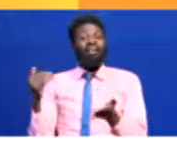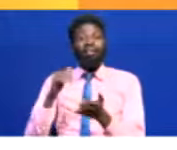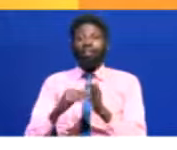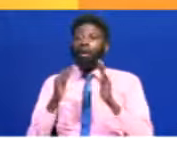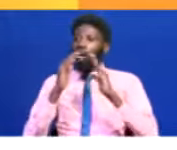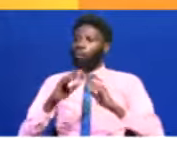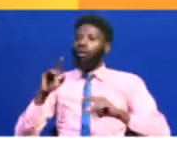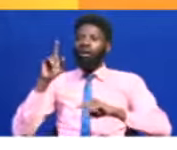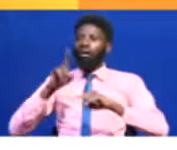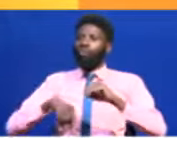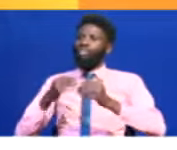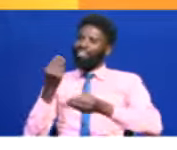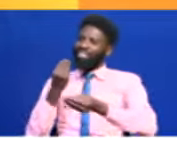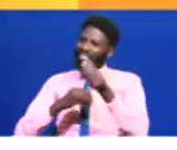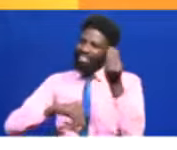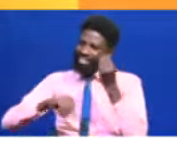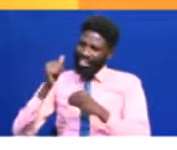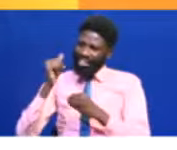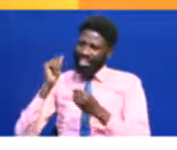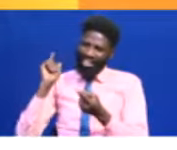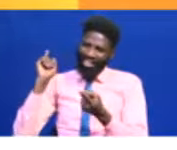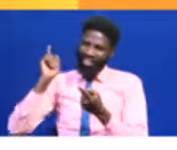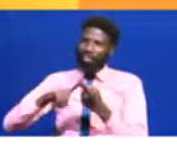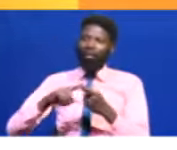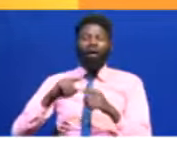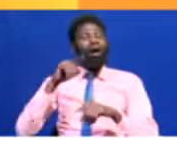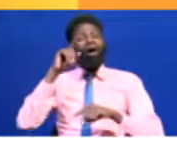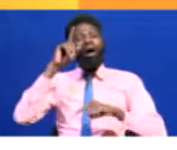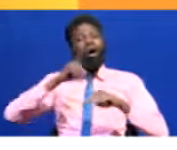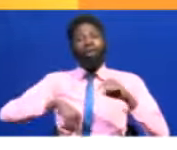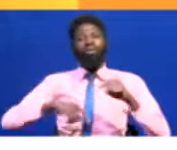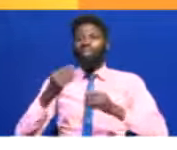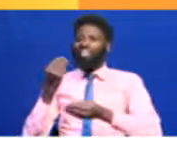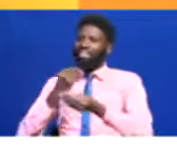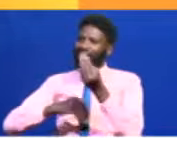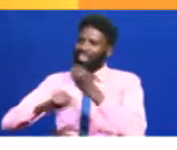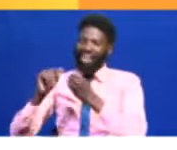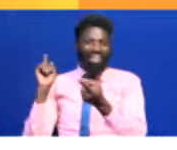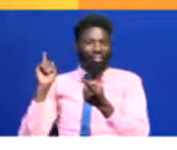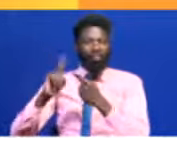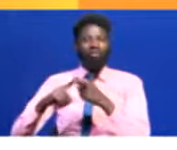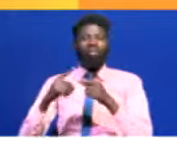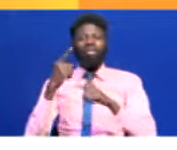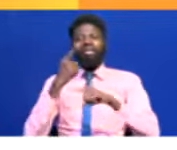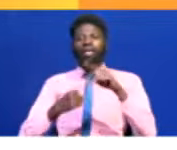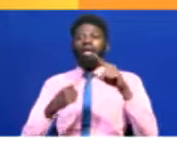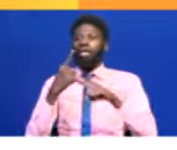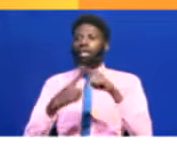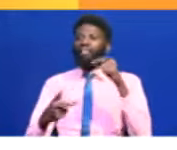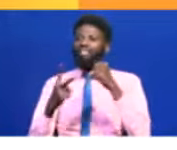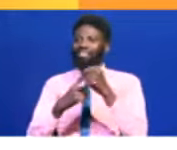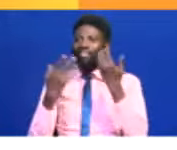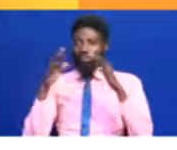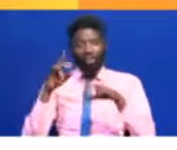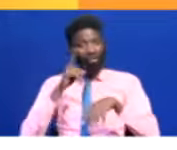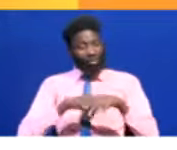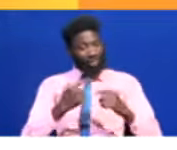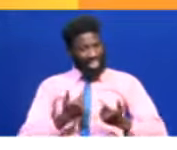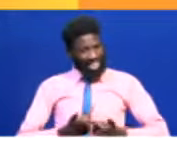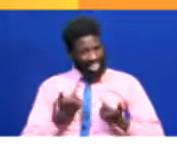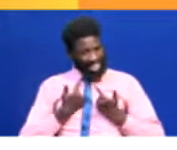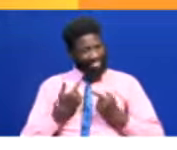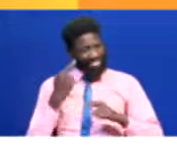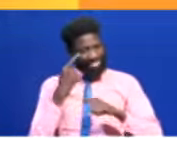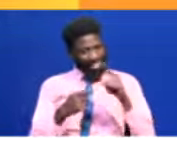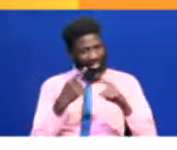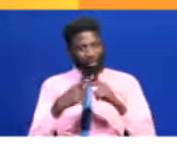be sold until, you cannot transfer it until 7 years. Until seven years. Yes. Of occupancy? Yes, of occupancy.